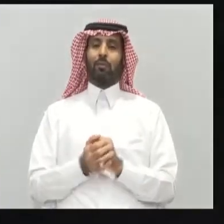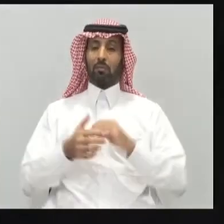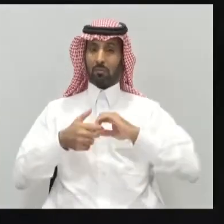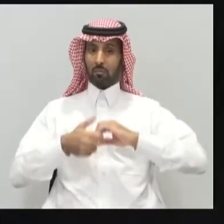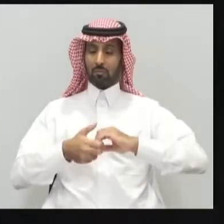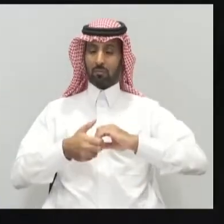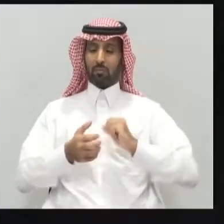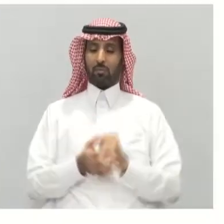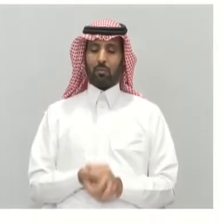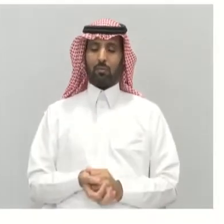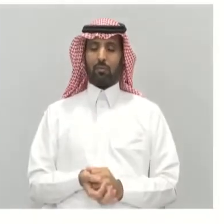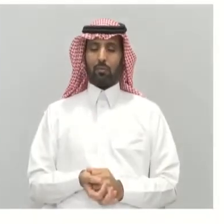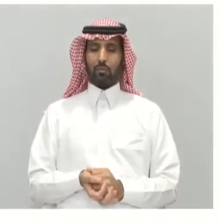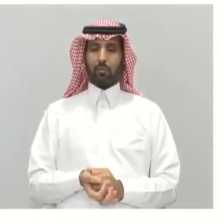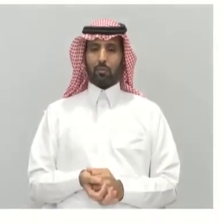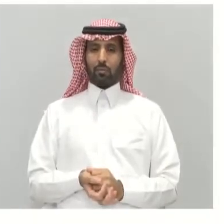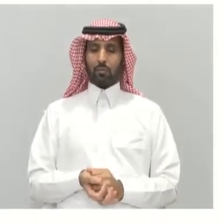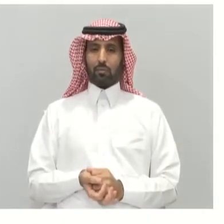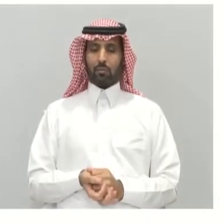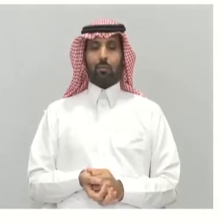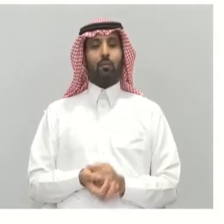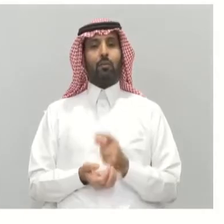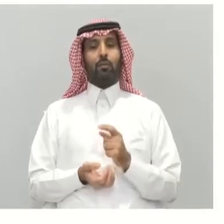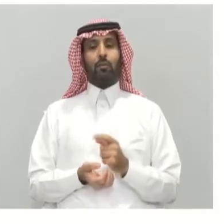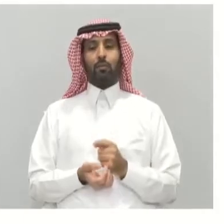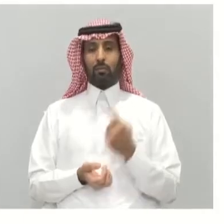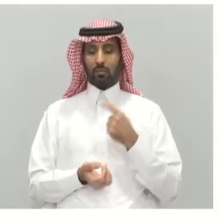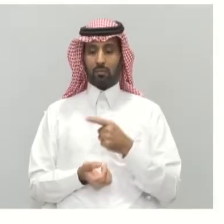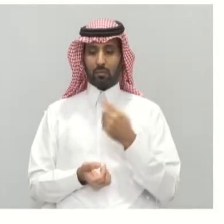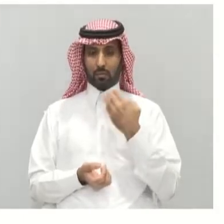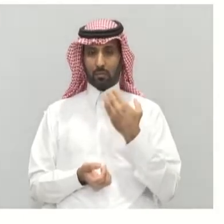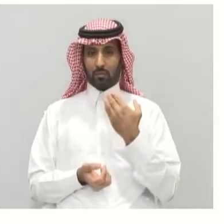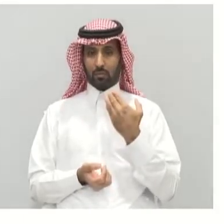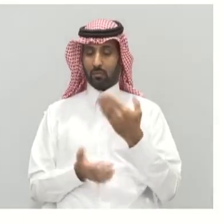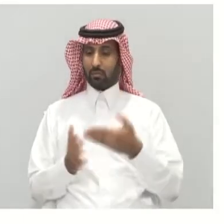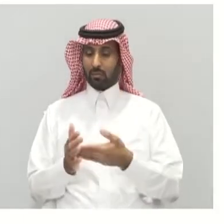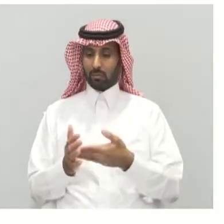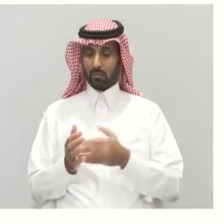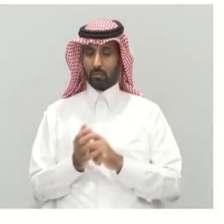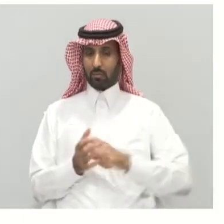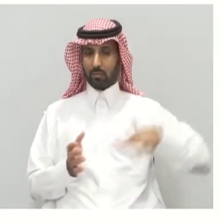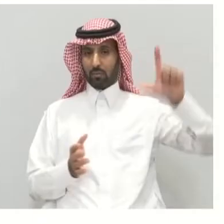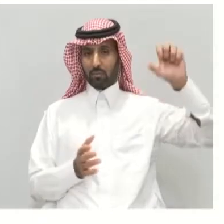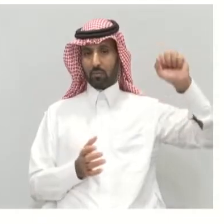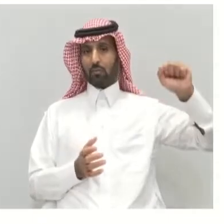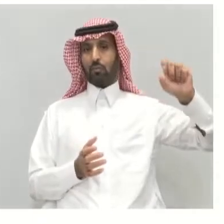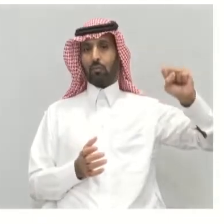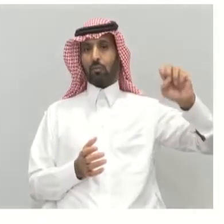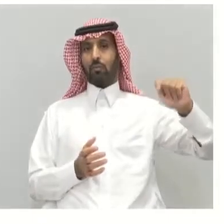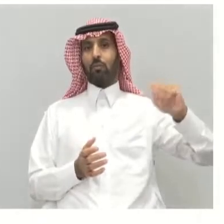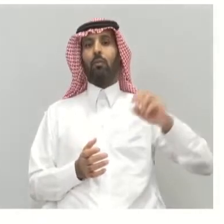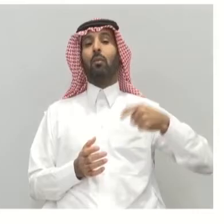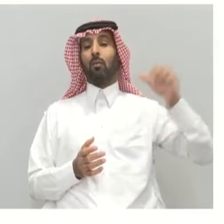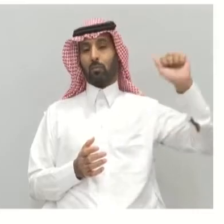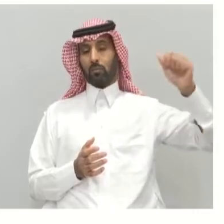cohesive, okay? We have, after last and yesterday